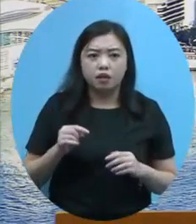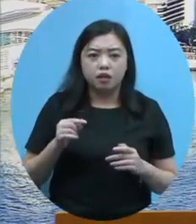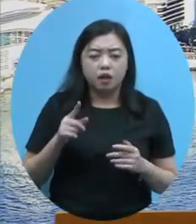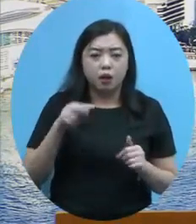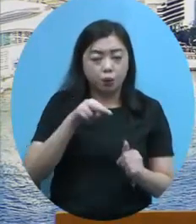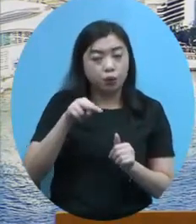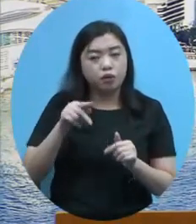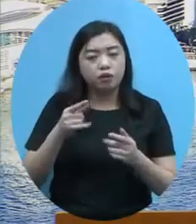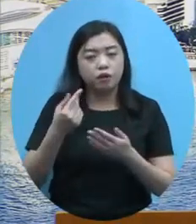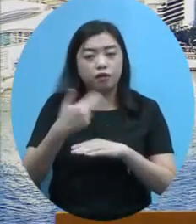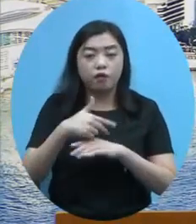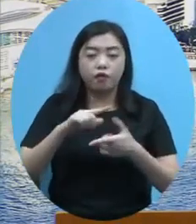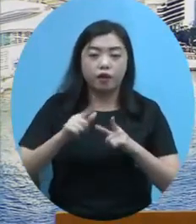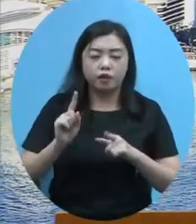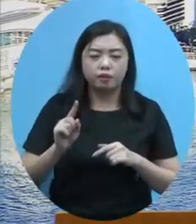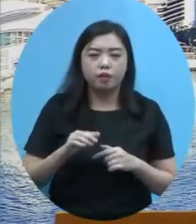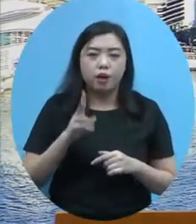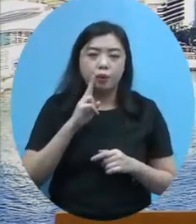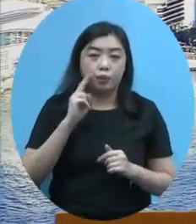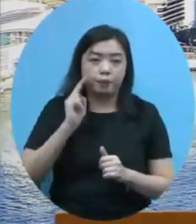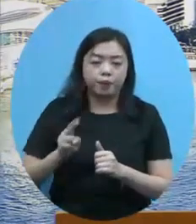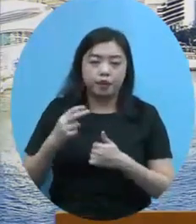detect the cases and also